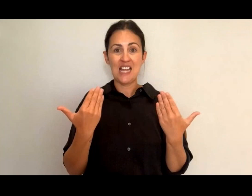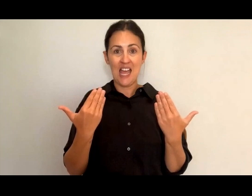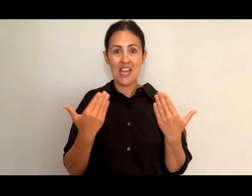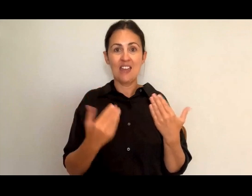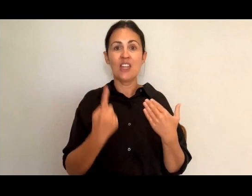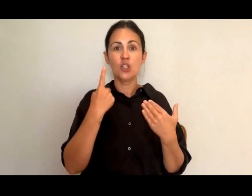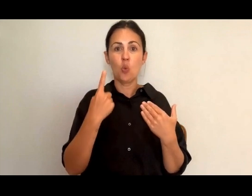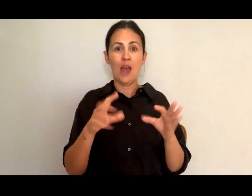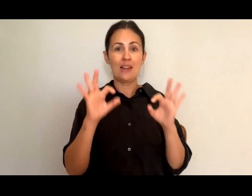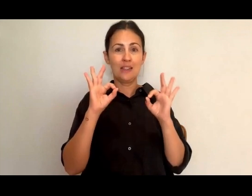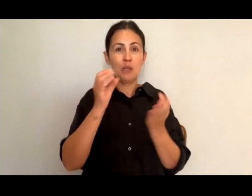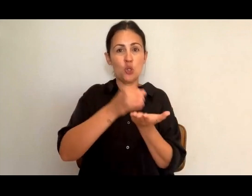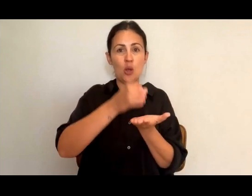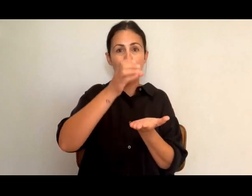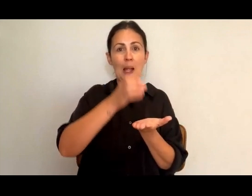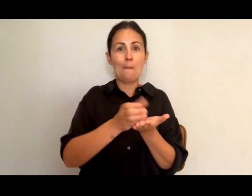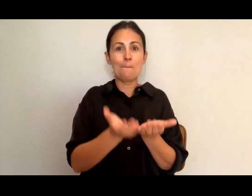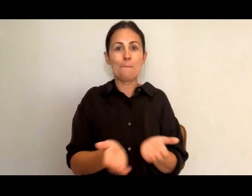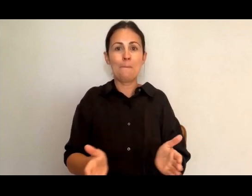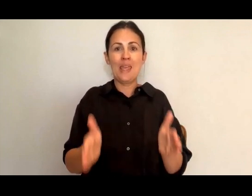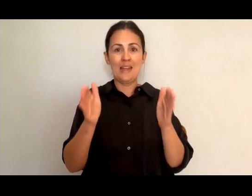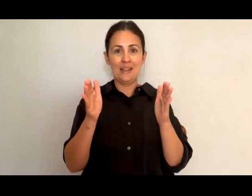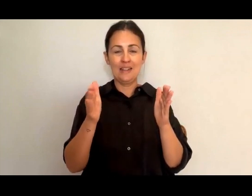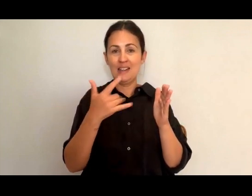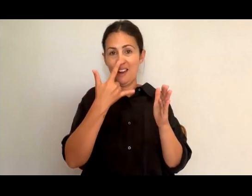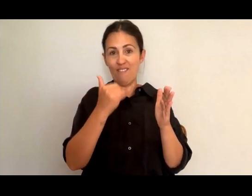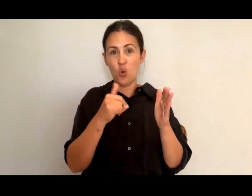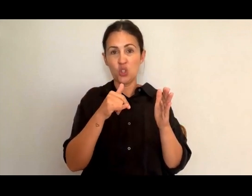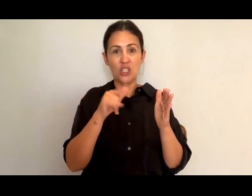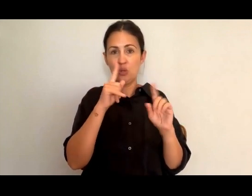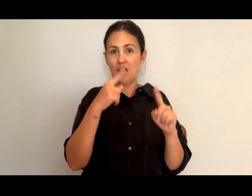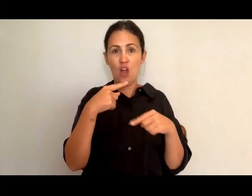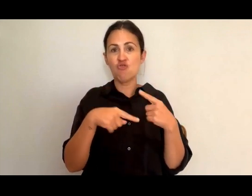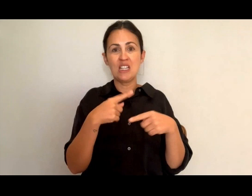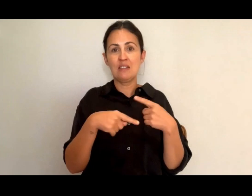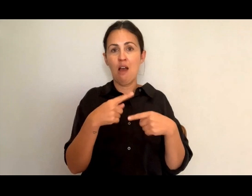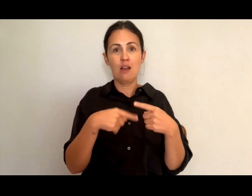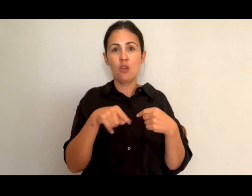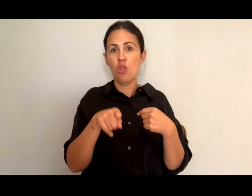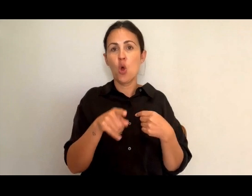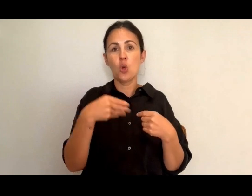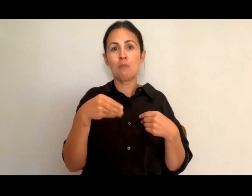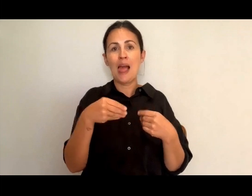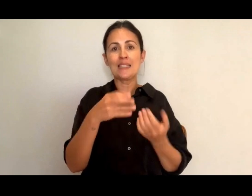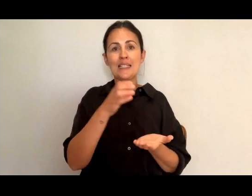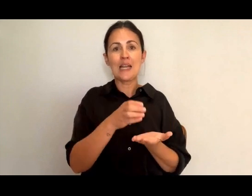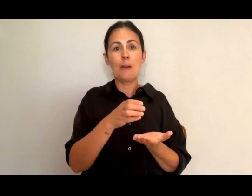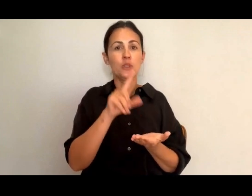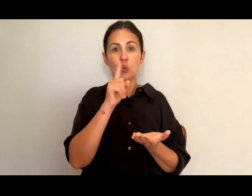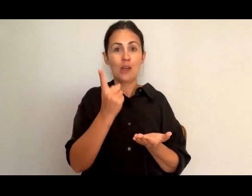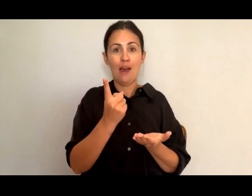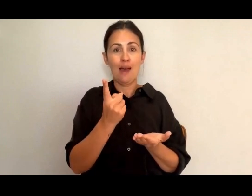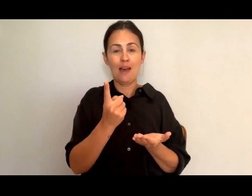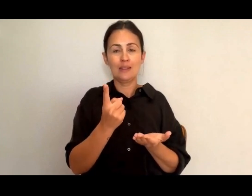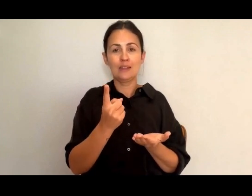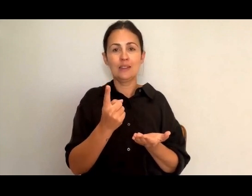cups that unfortunately in that particular area can't be recycled through the conventional recycling system that they have. And rather than having a conversation